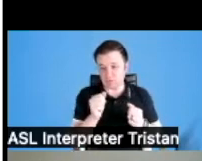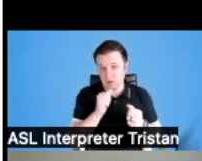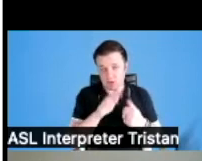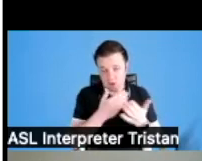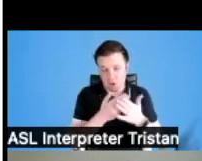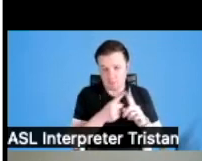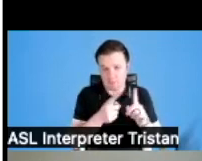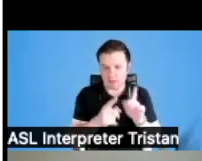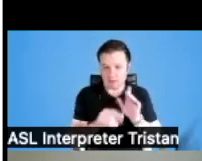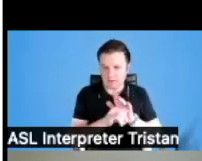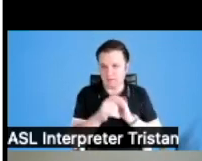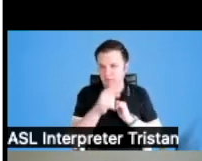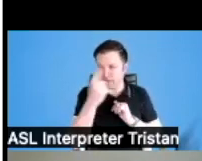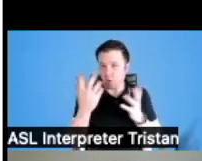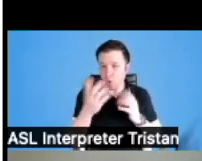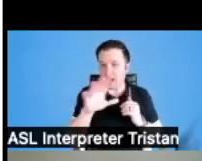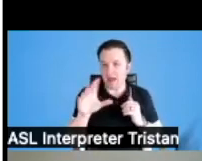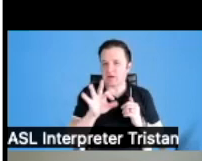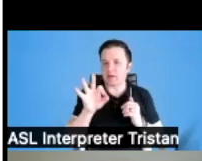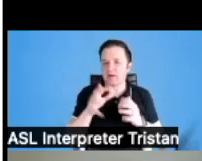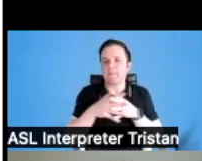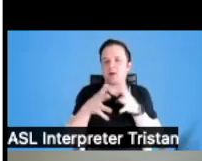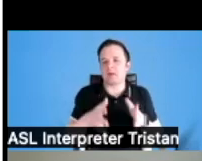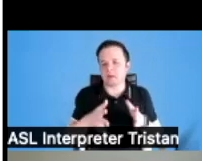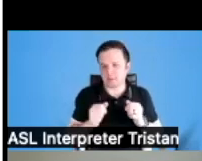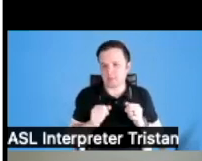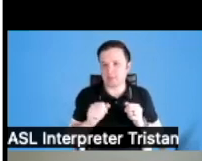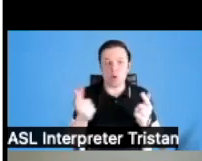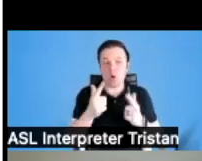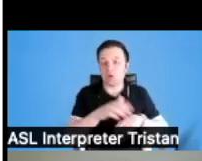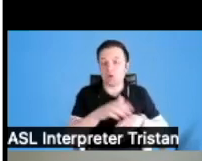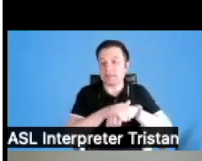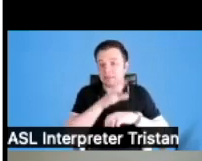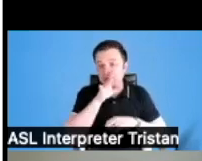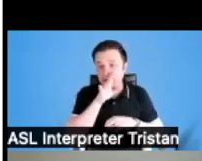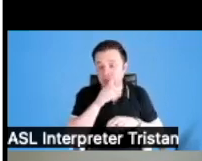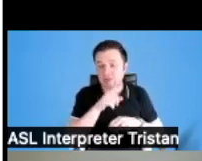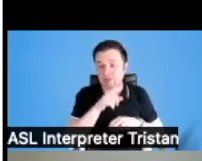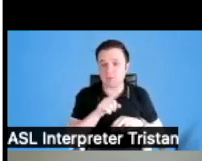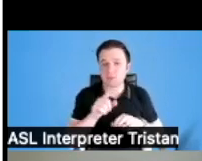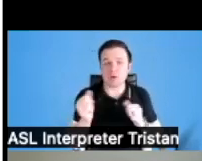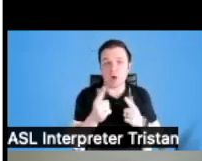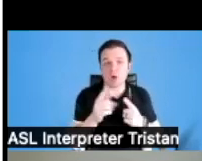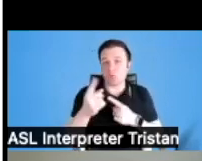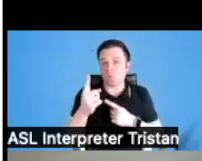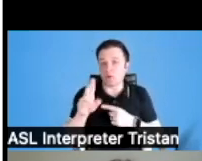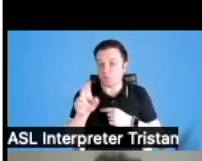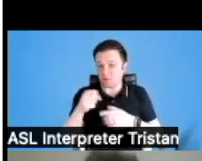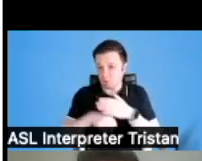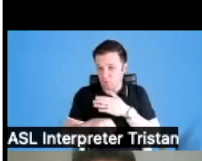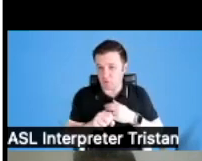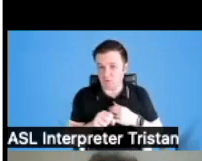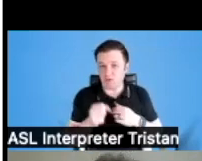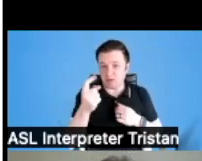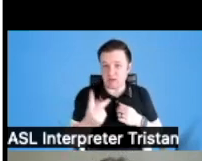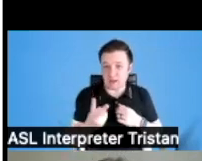identified as Black or African American. All were English speaking, all but one were US born, half were employed, mean